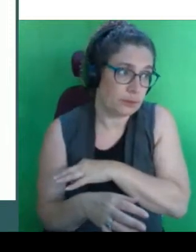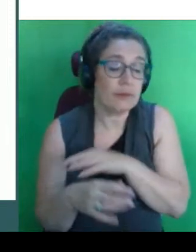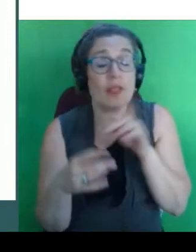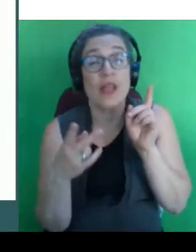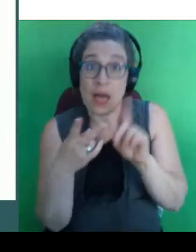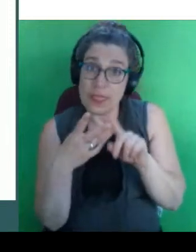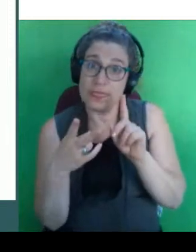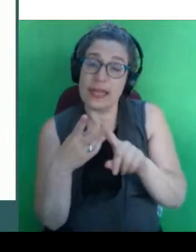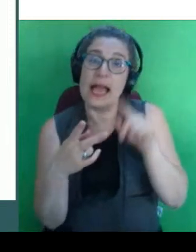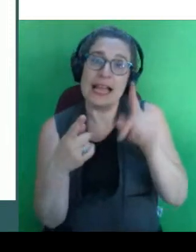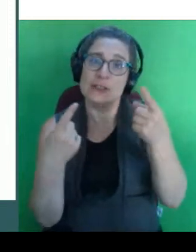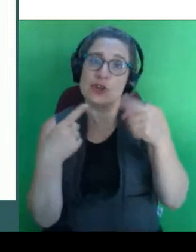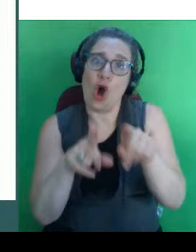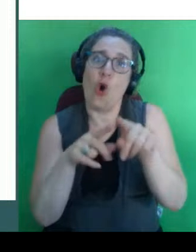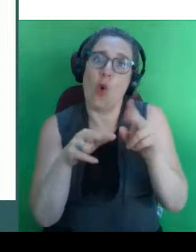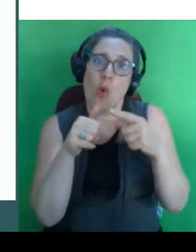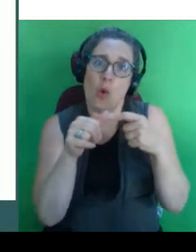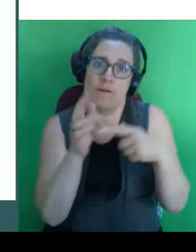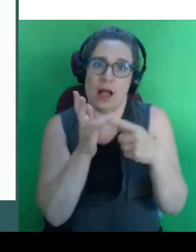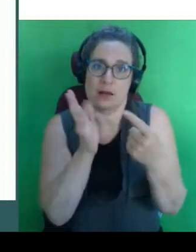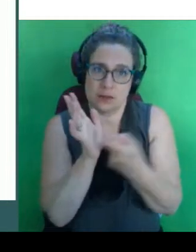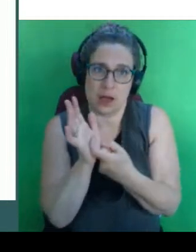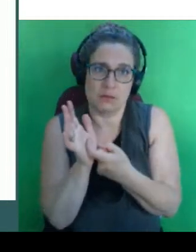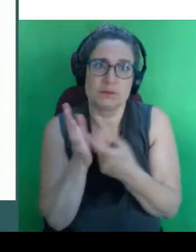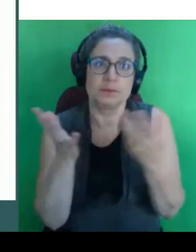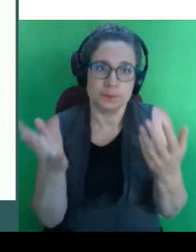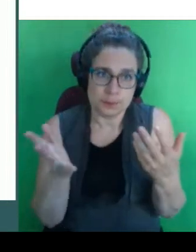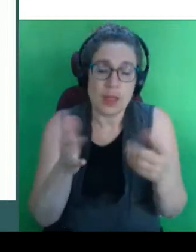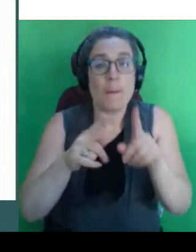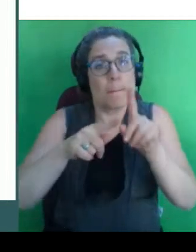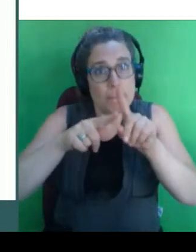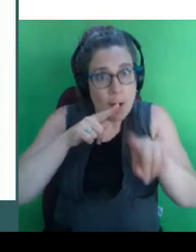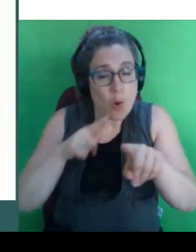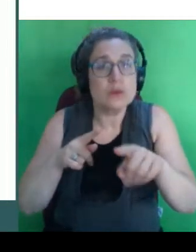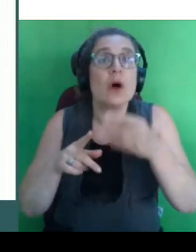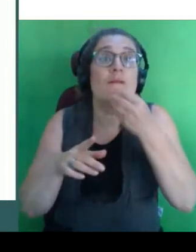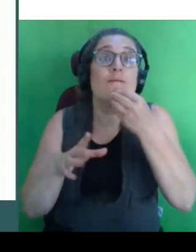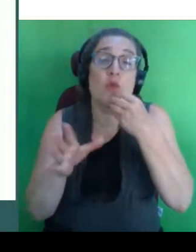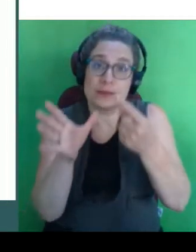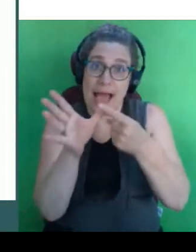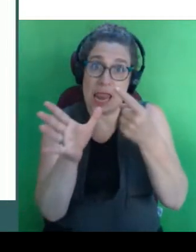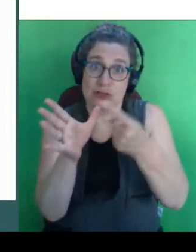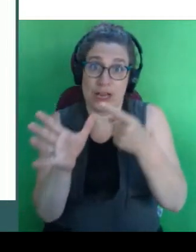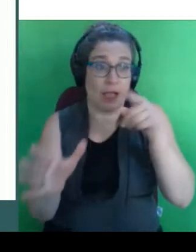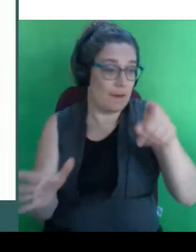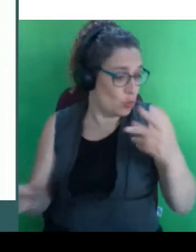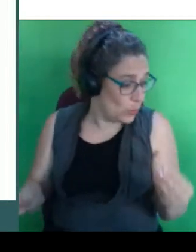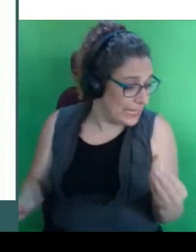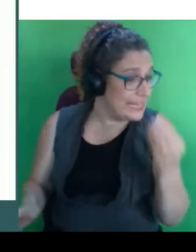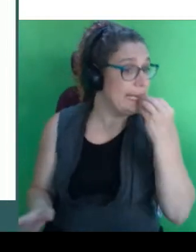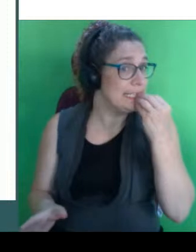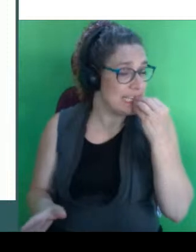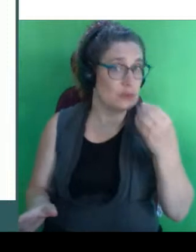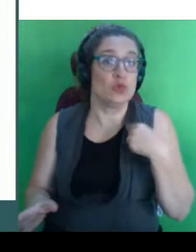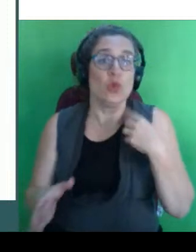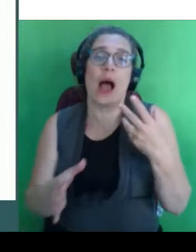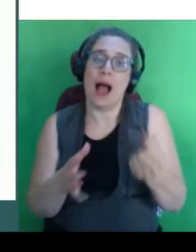So most food allergies, if you eat the food, you will have a reaction. But there are